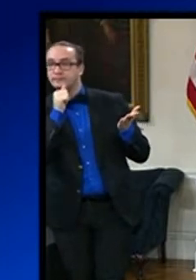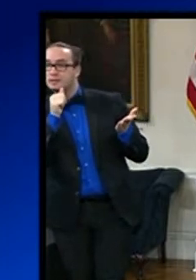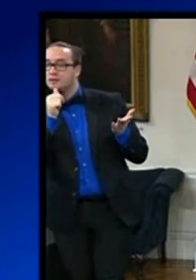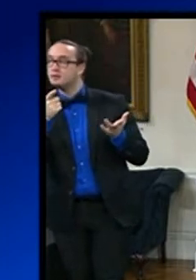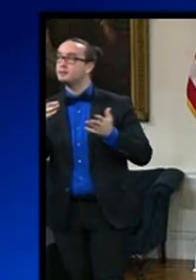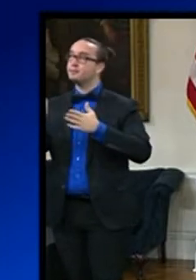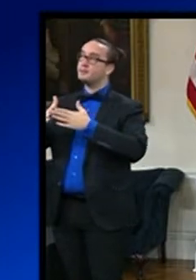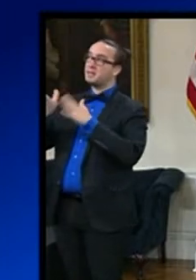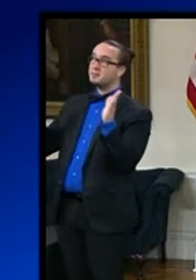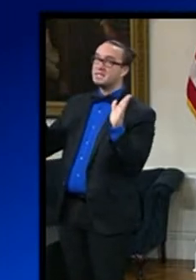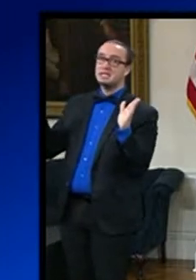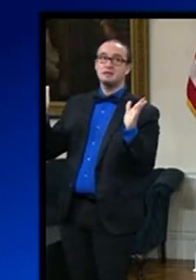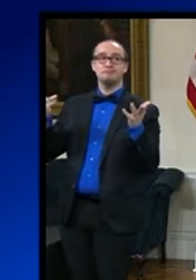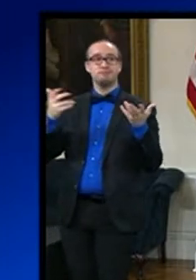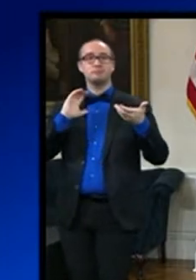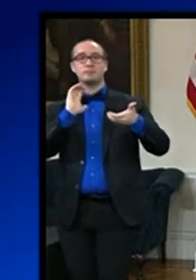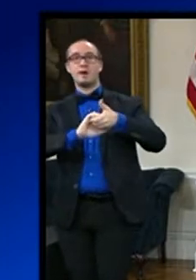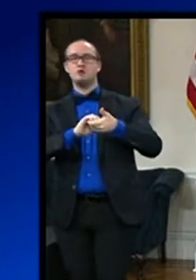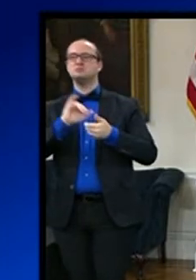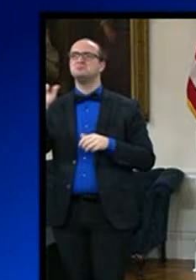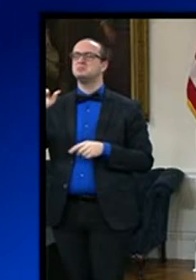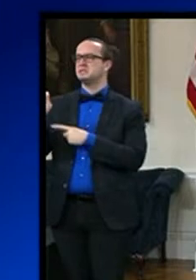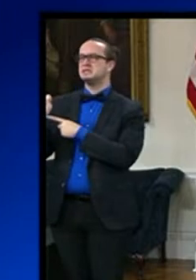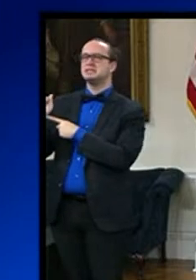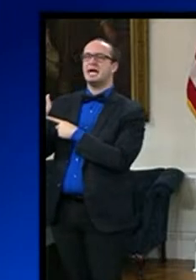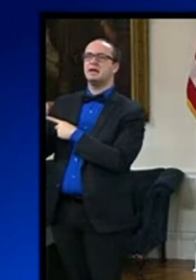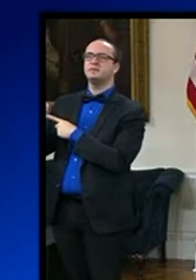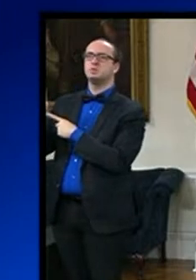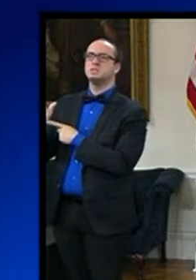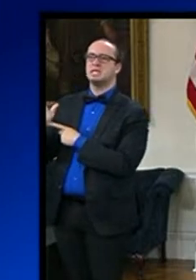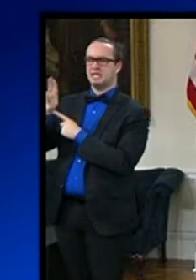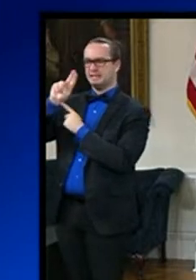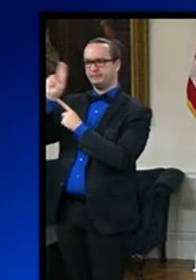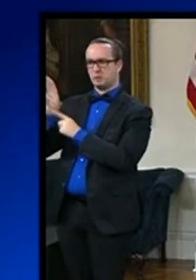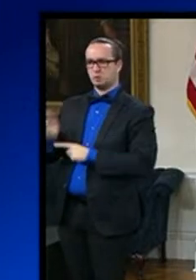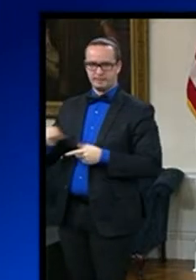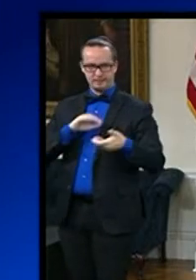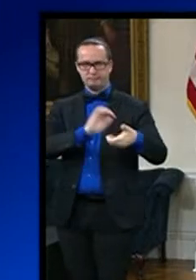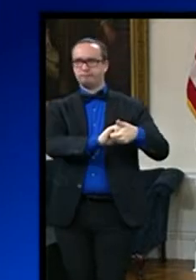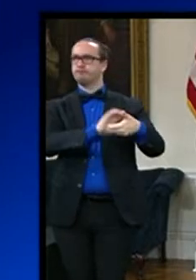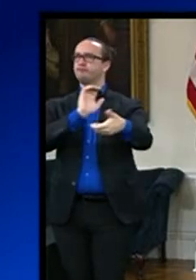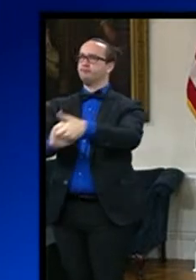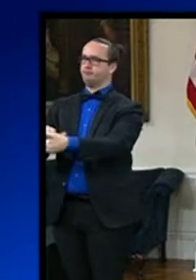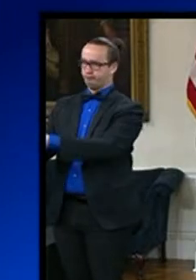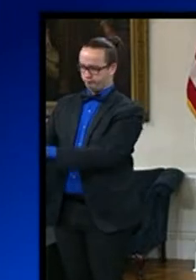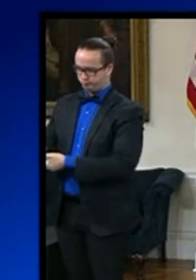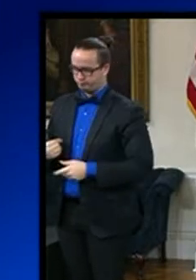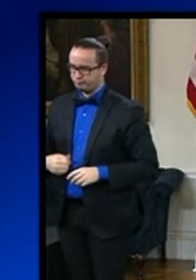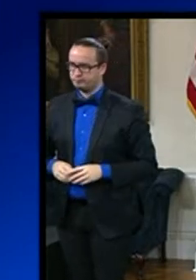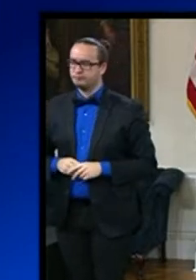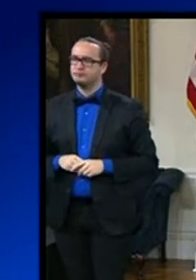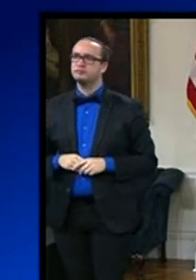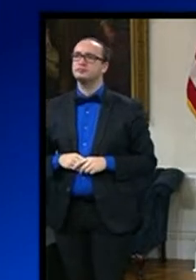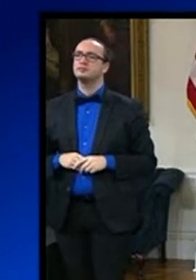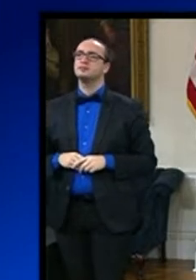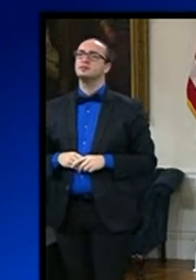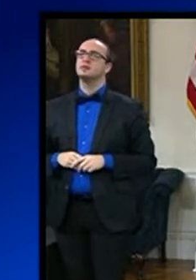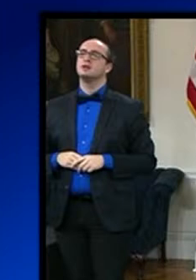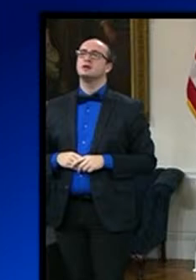comfortable with the process and set up, on 6 March, we will be back in Baltimore at New Shiloh Baptist Church for a second